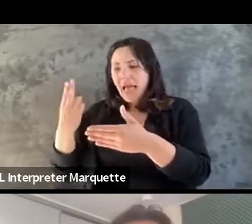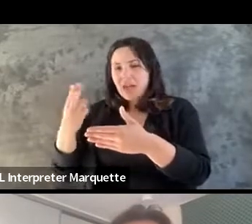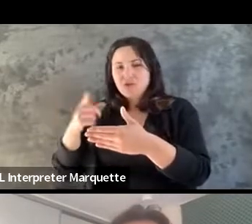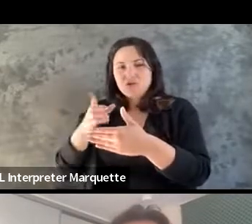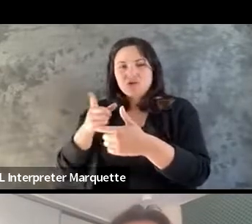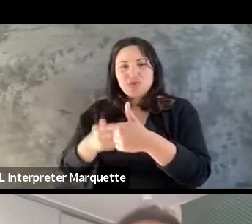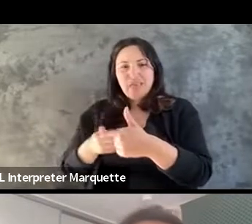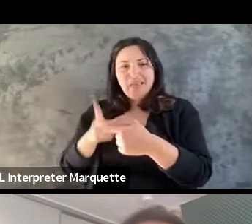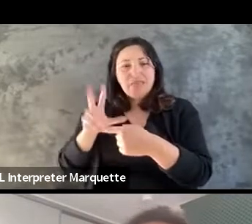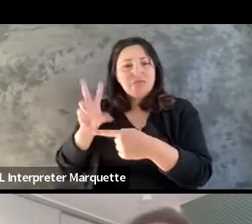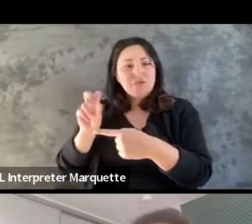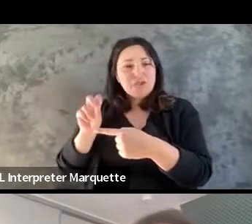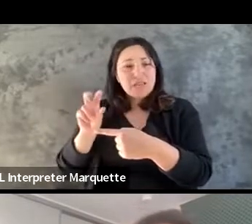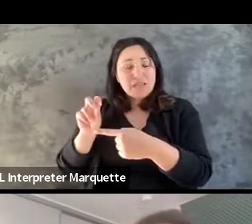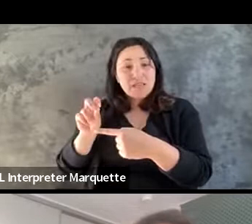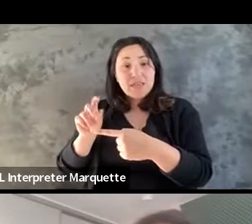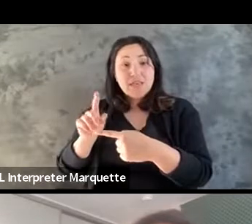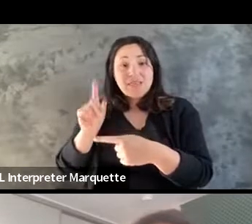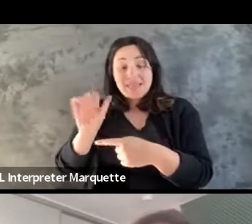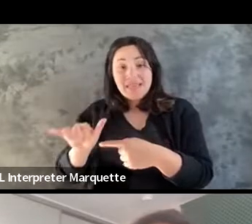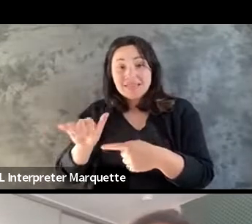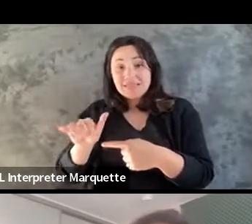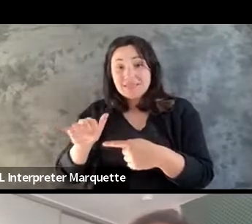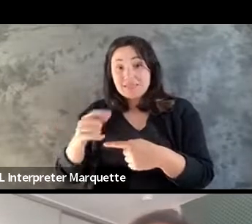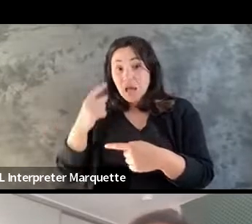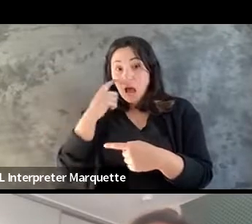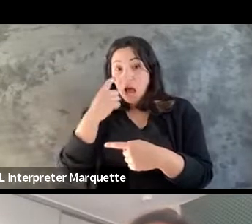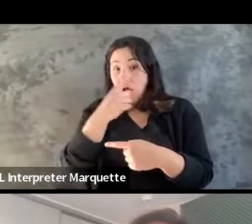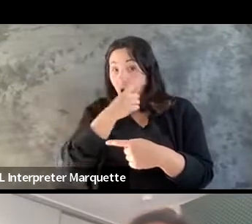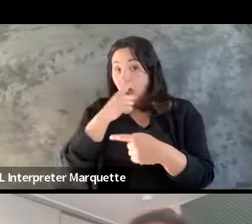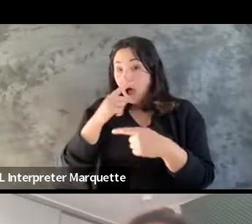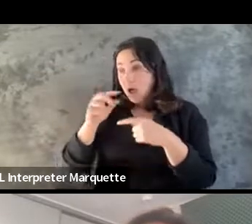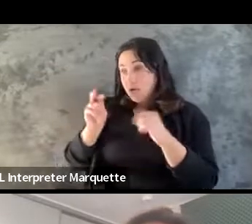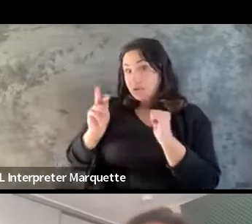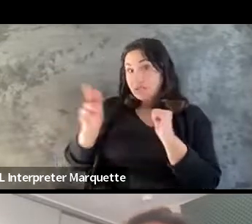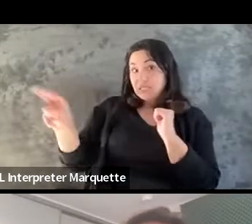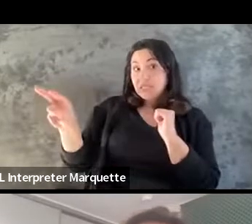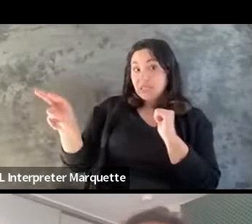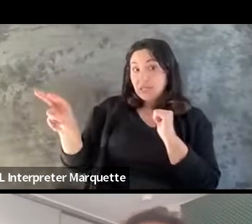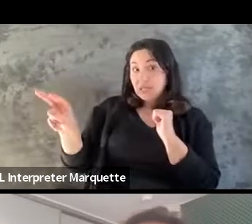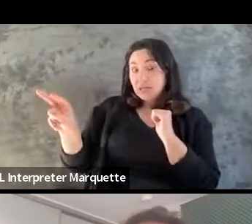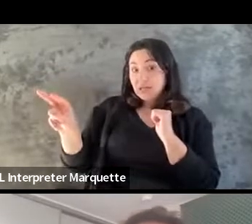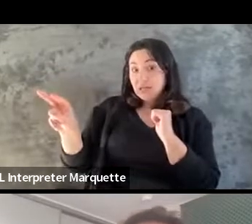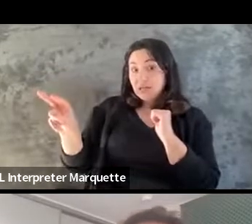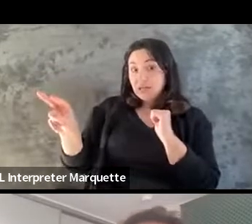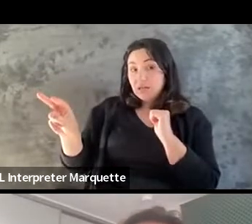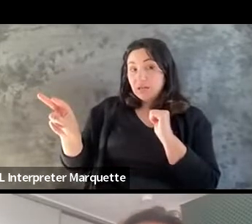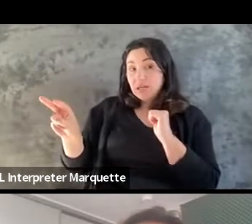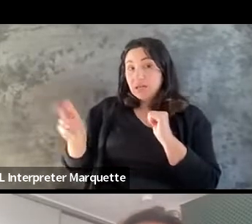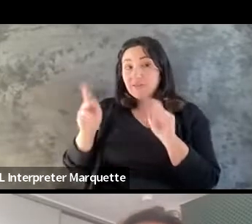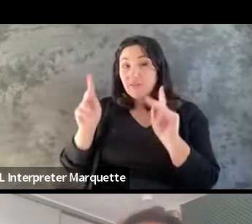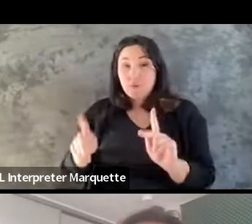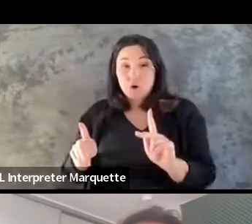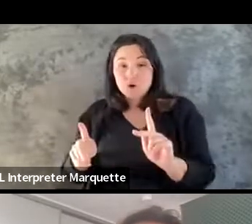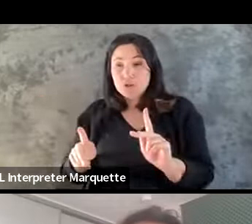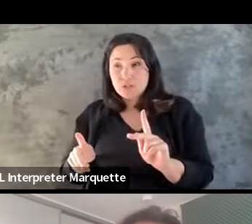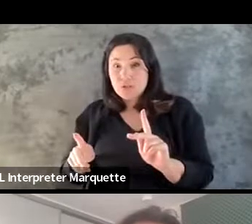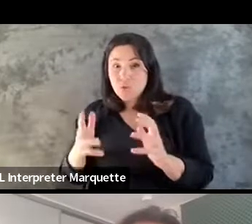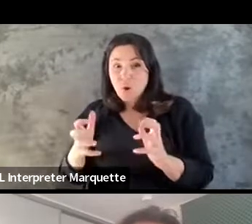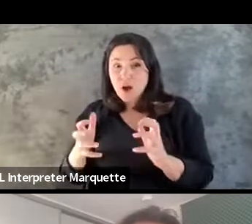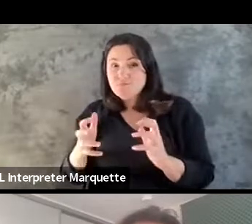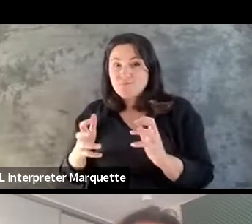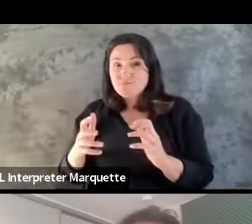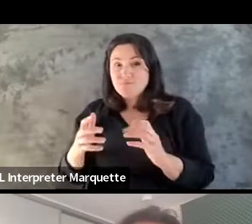30th that literally is eye level. And if somebody not well-meaning wanted to, they could jump